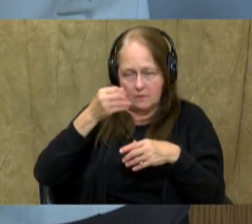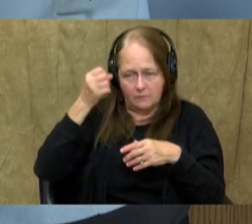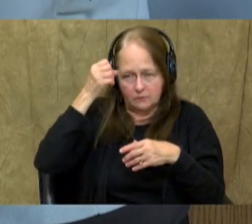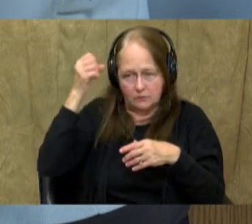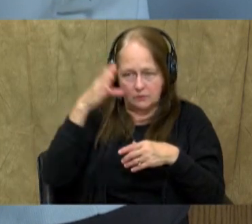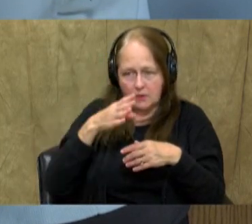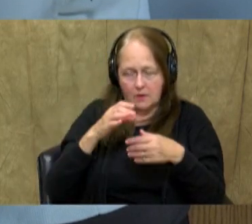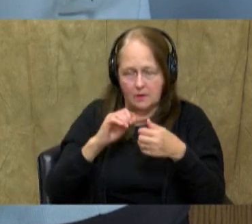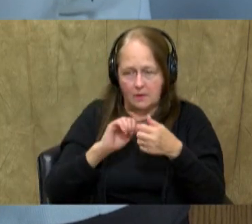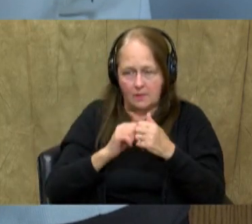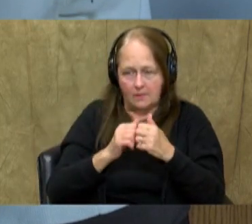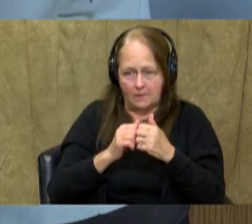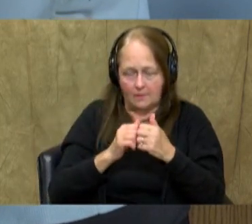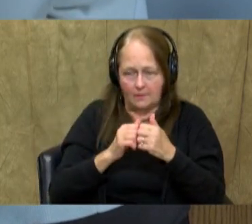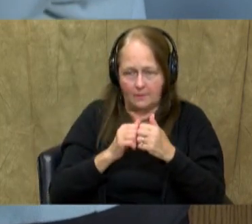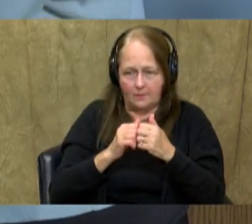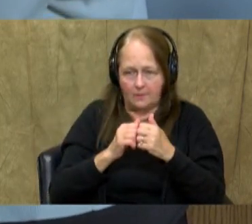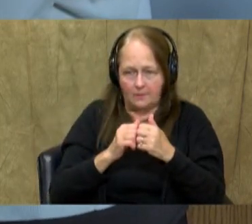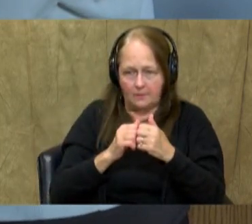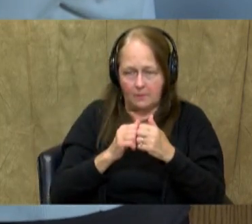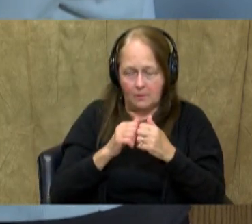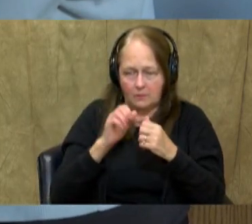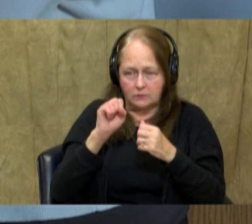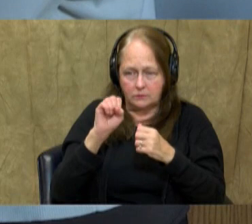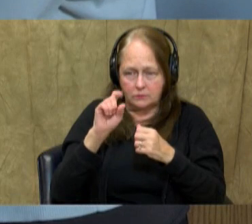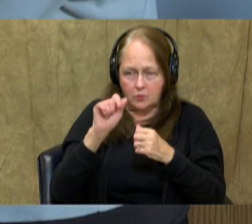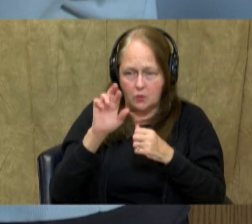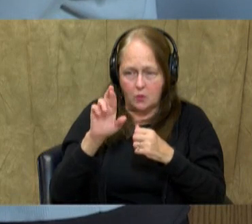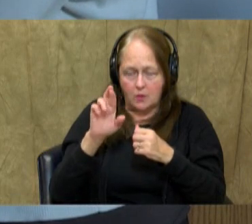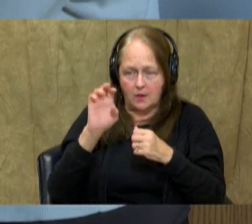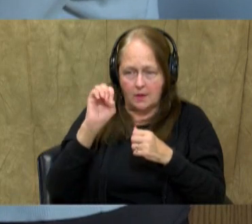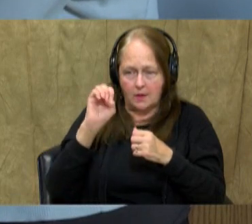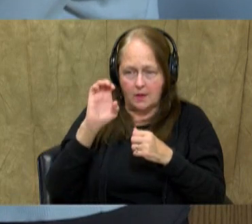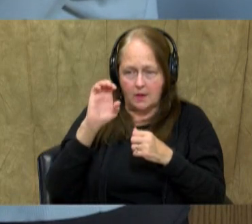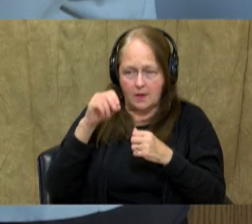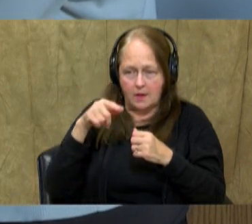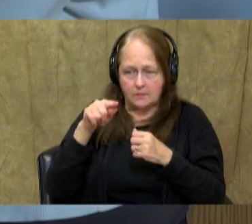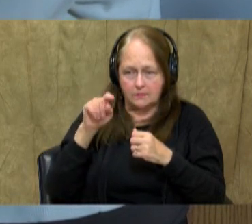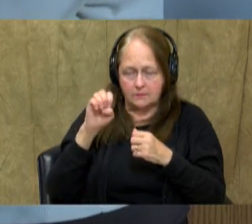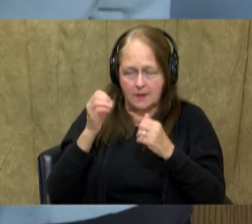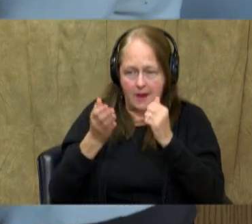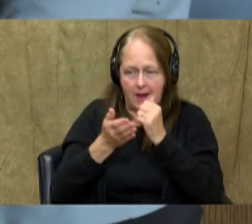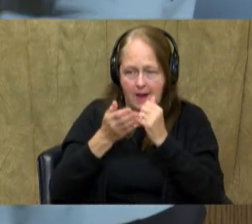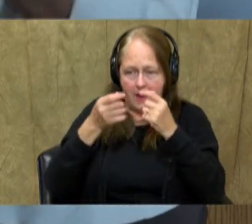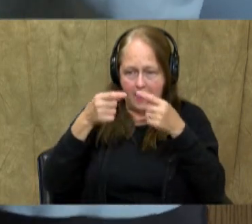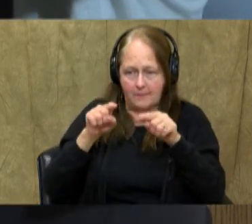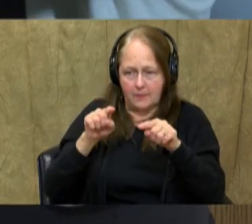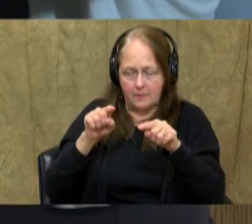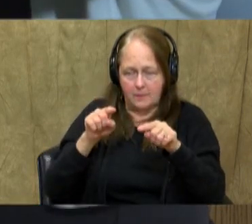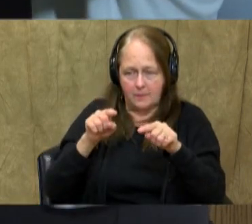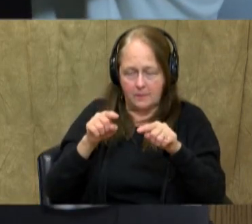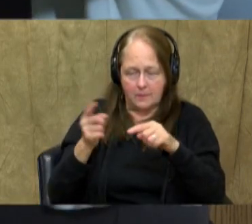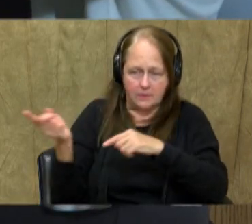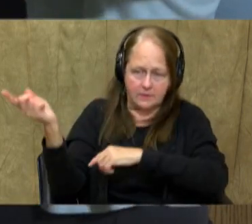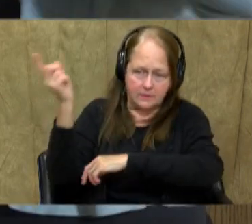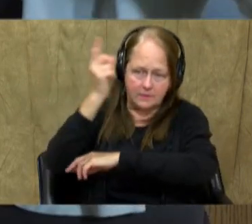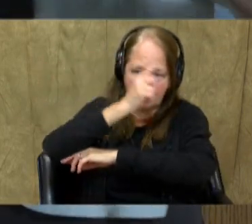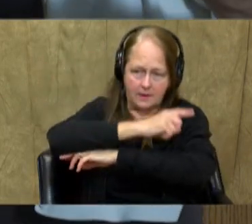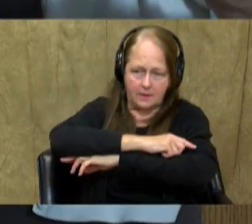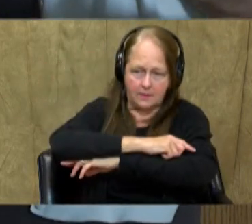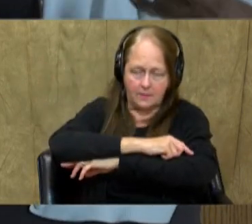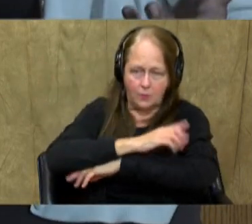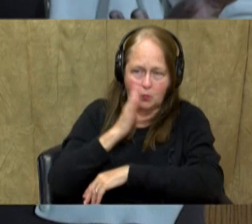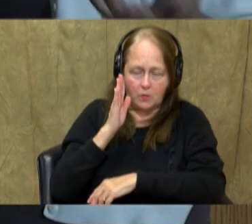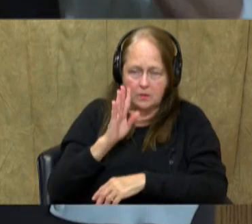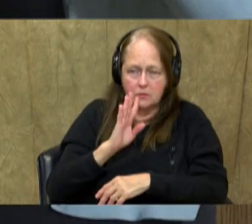cannot see the sun. Solar eclipses happen during the day. Think about it for a minute. We